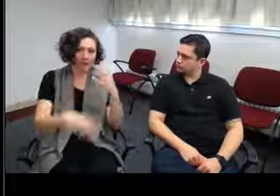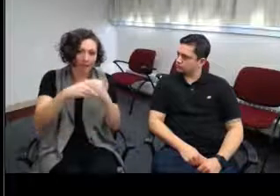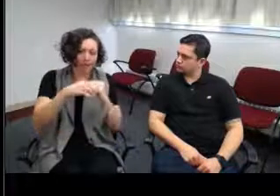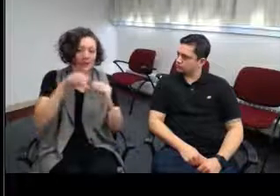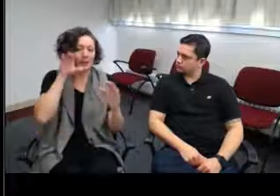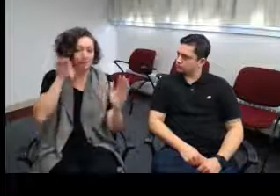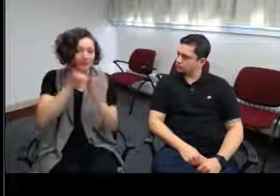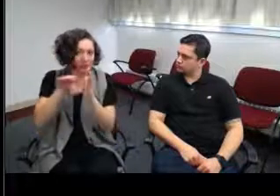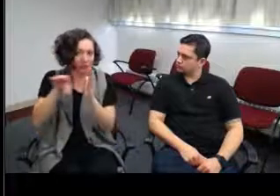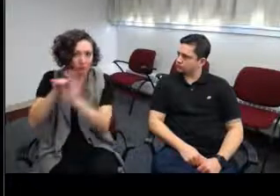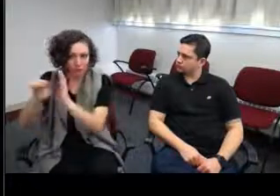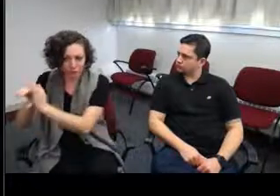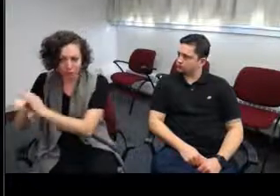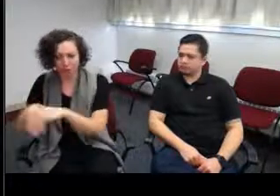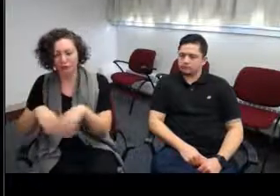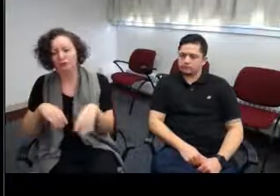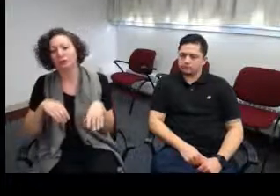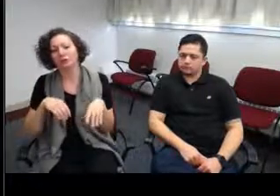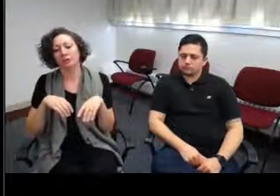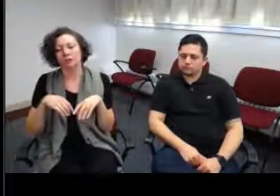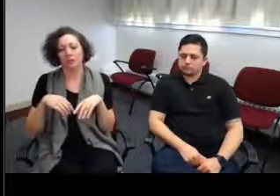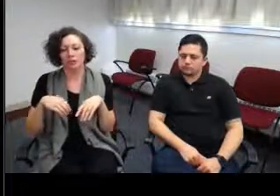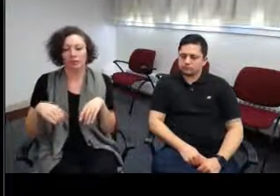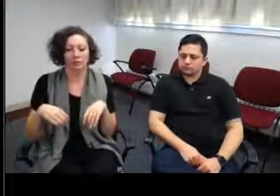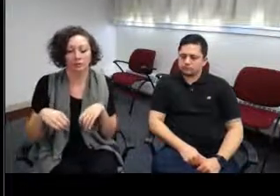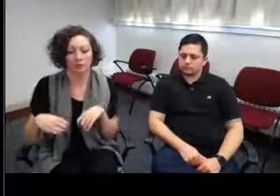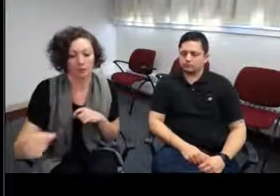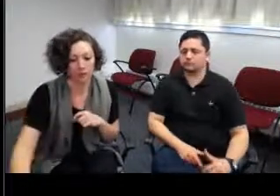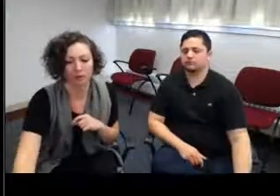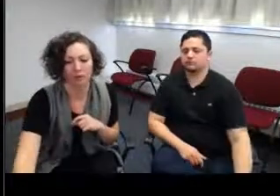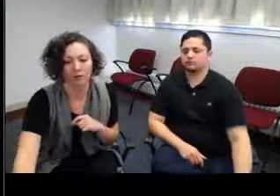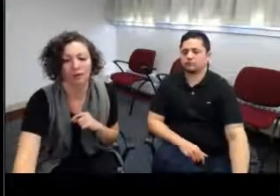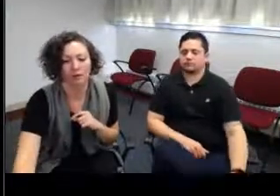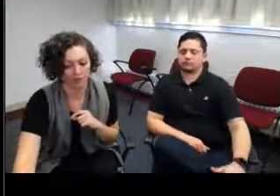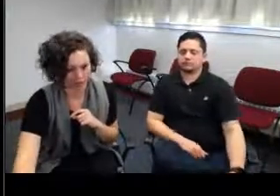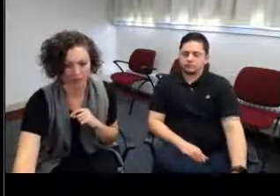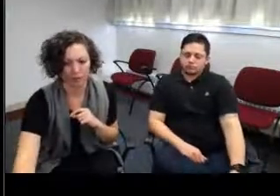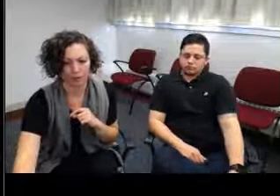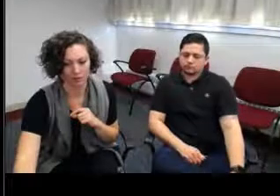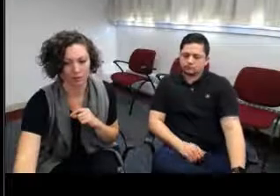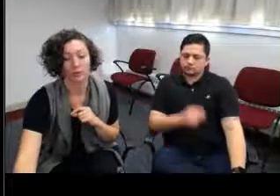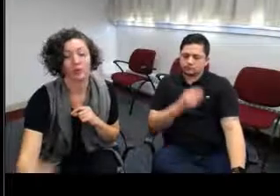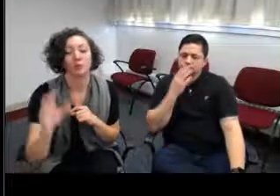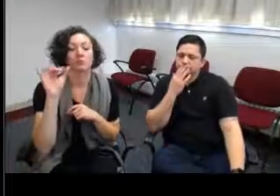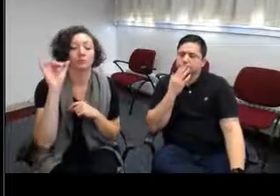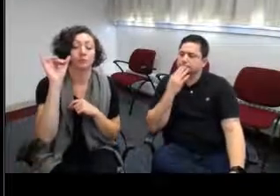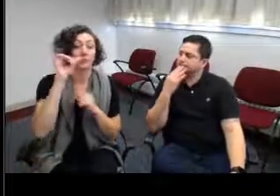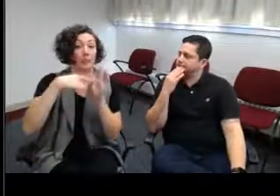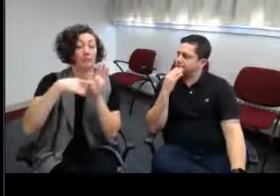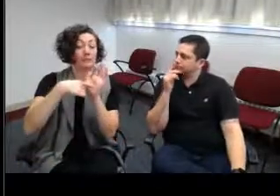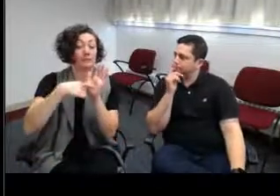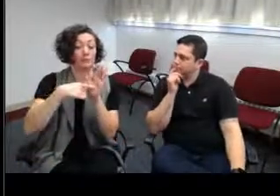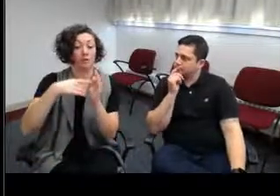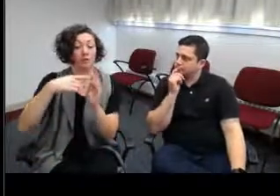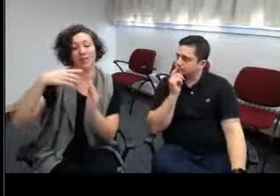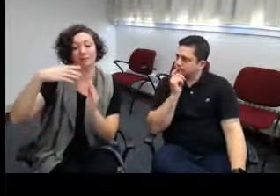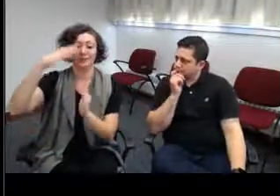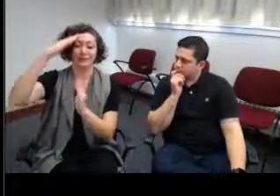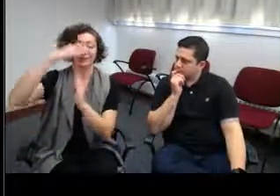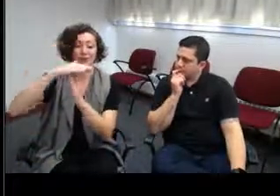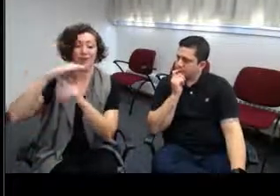So you can see that the same approach is here, but with added pictures and visuals.